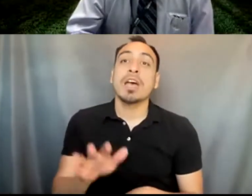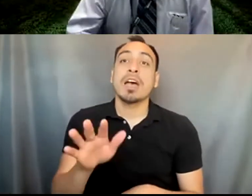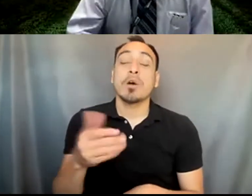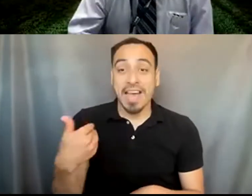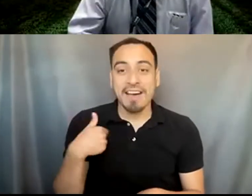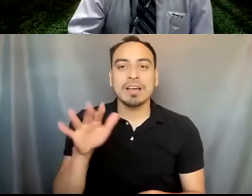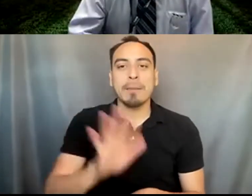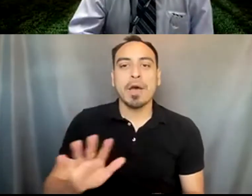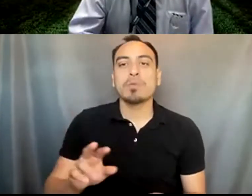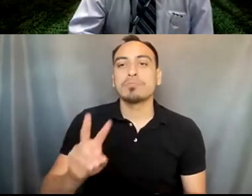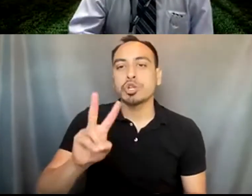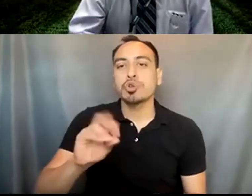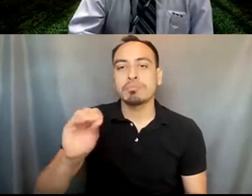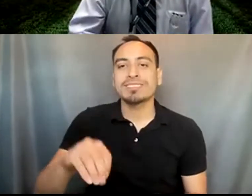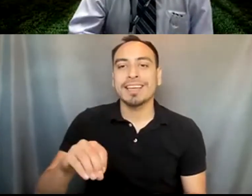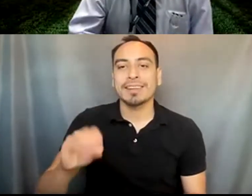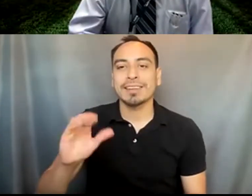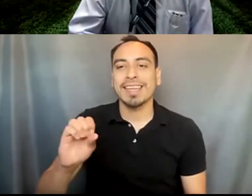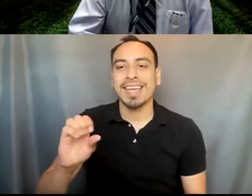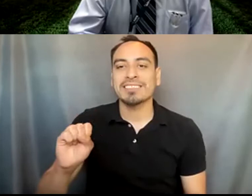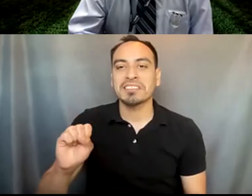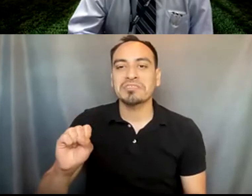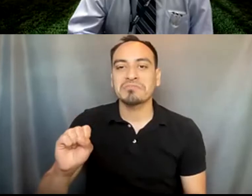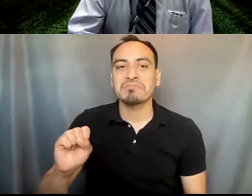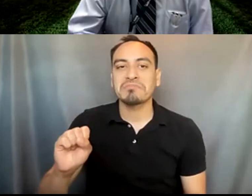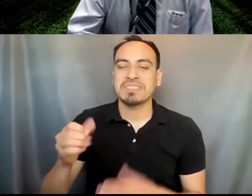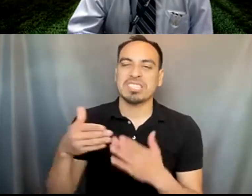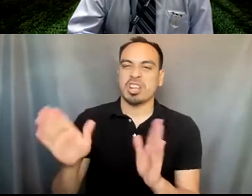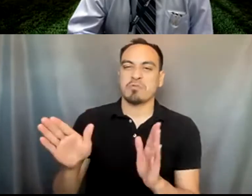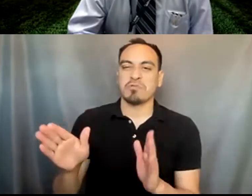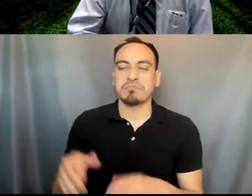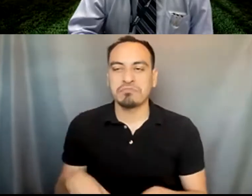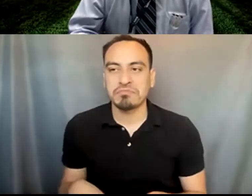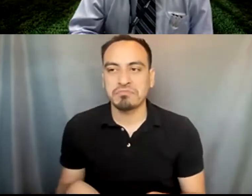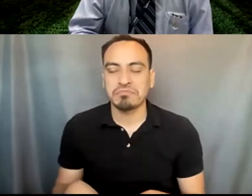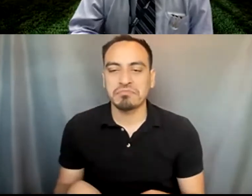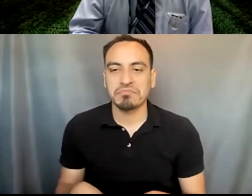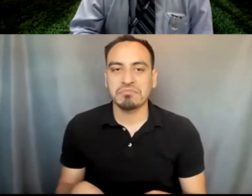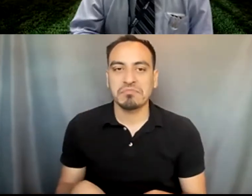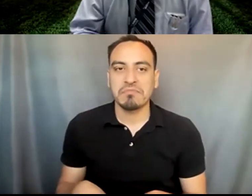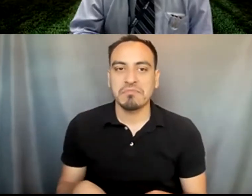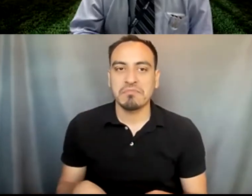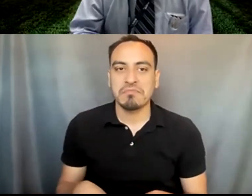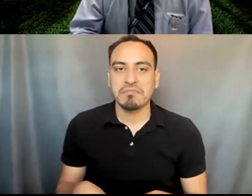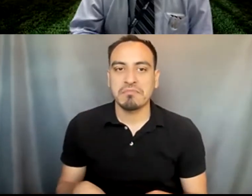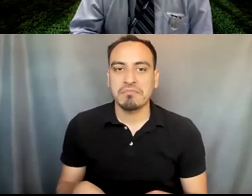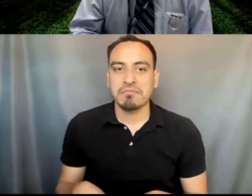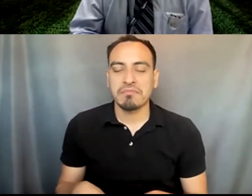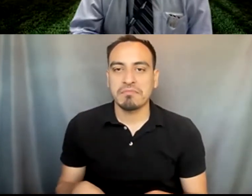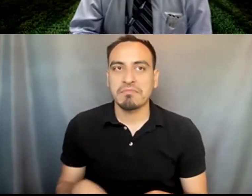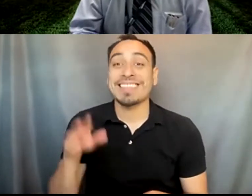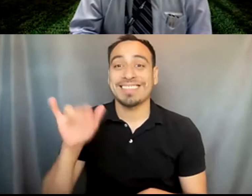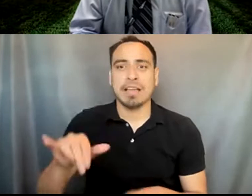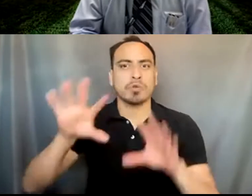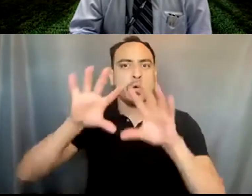2% of cases in general that end up in death, and that's overall. But I